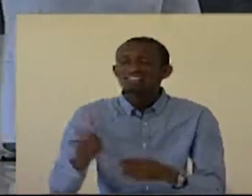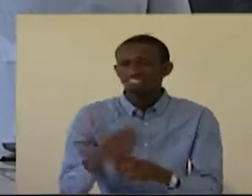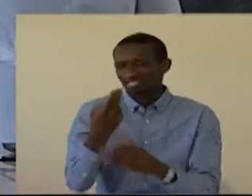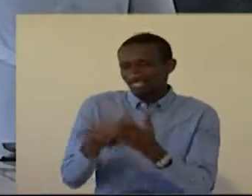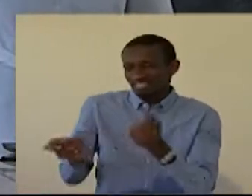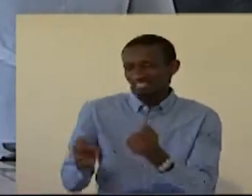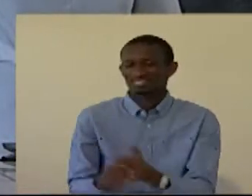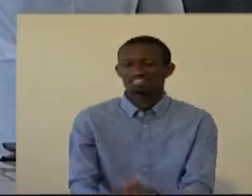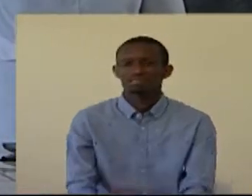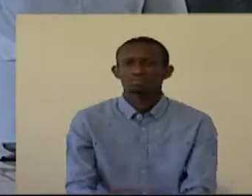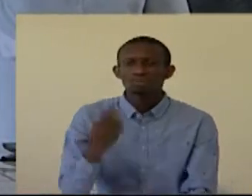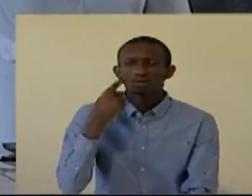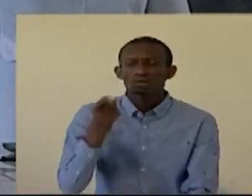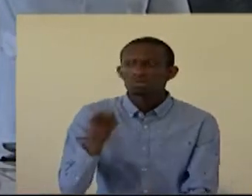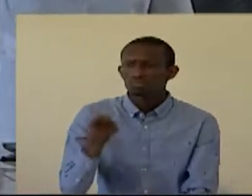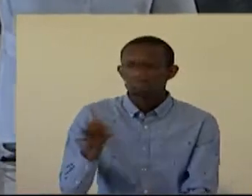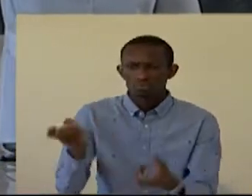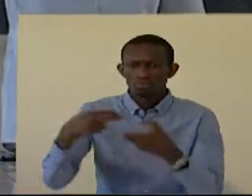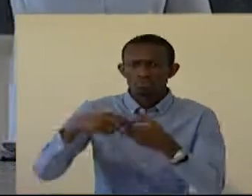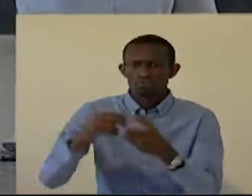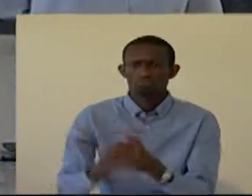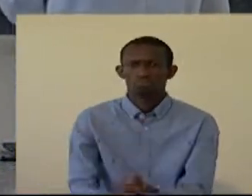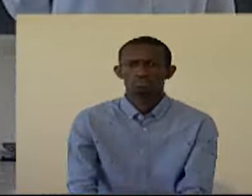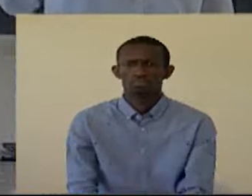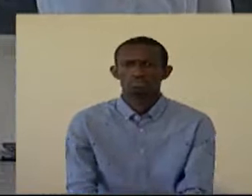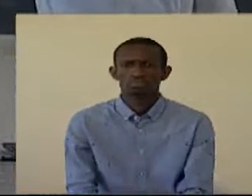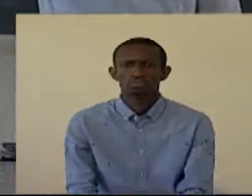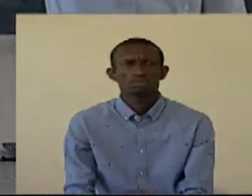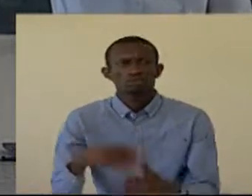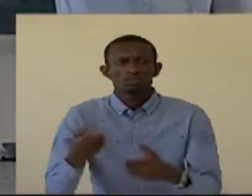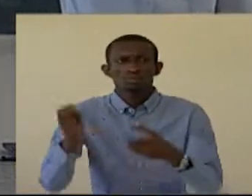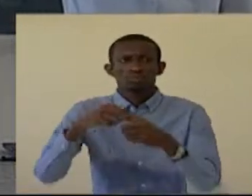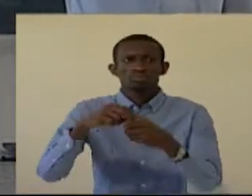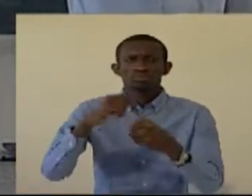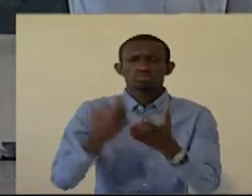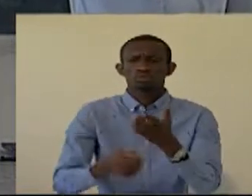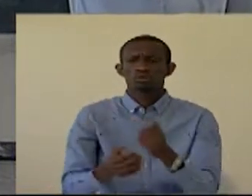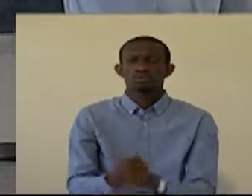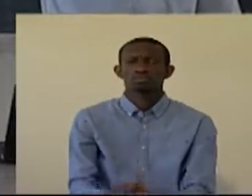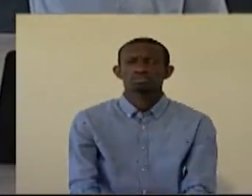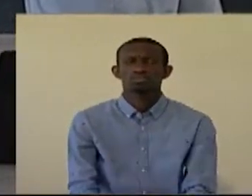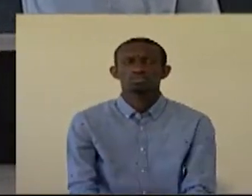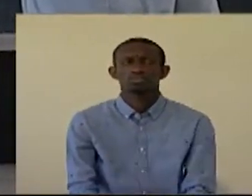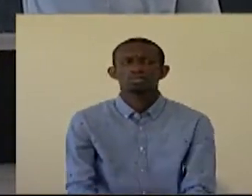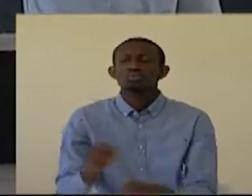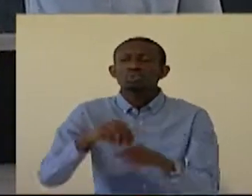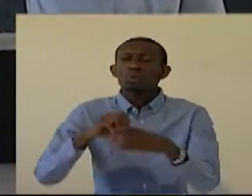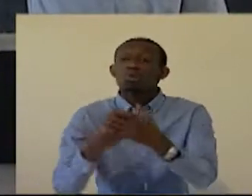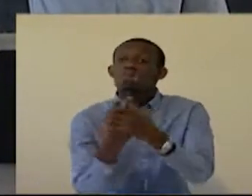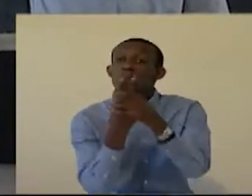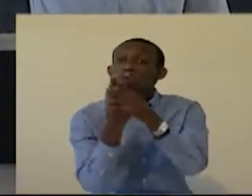elimination. And we have to reflux. After refluxing, what do we produce? We create a double